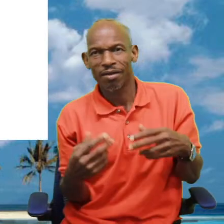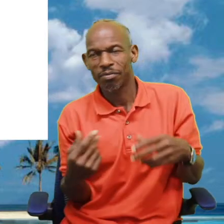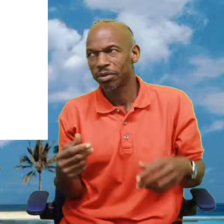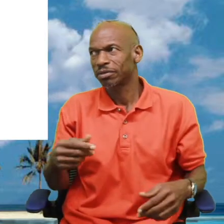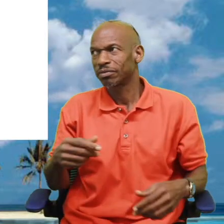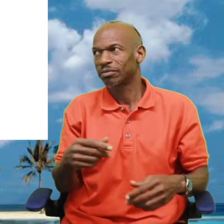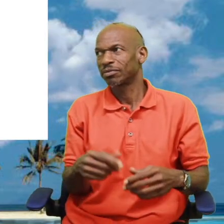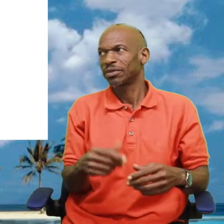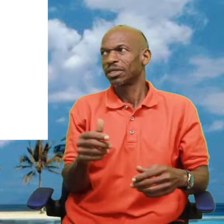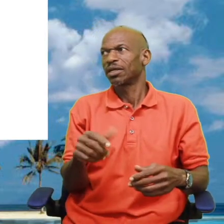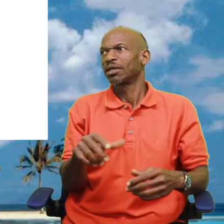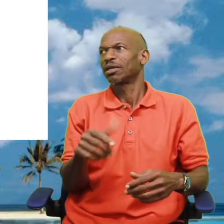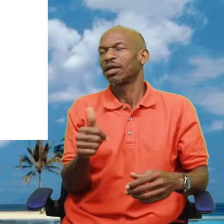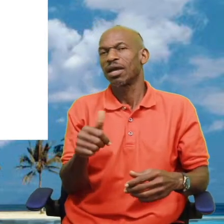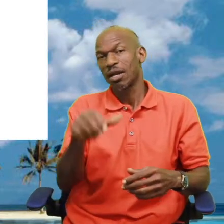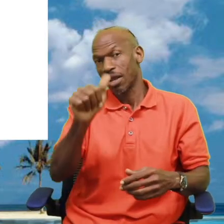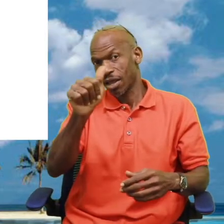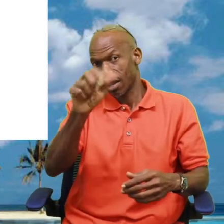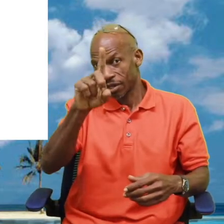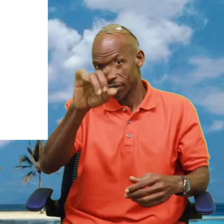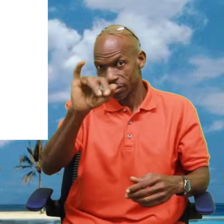for this dog is the word